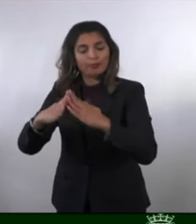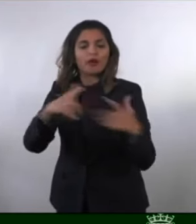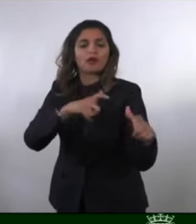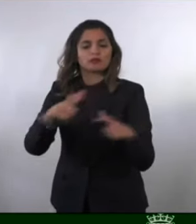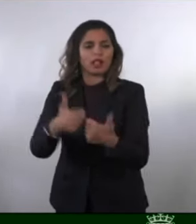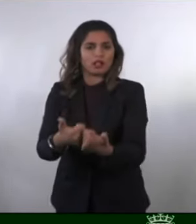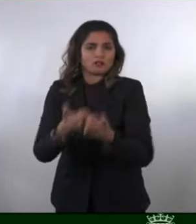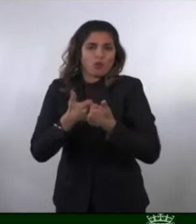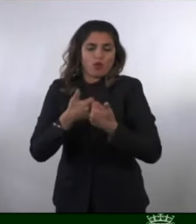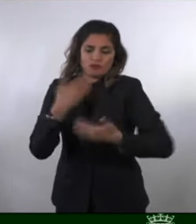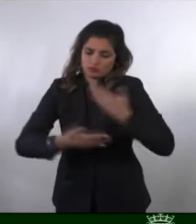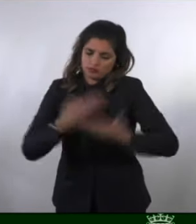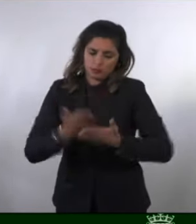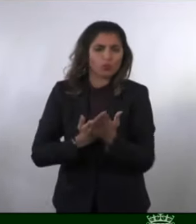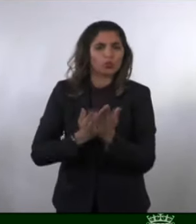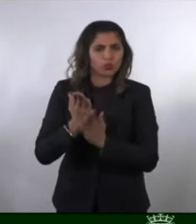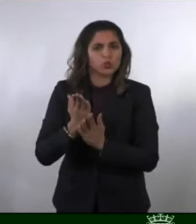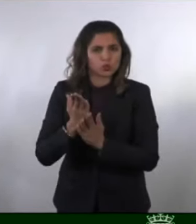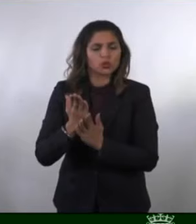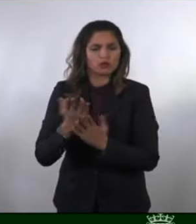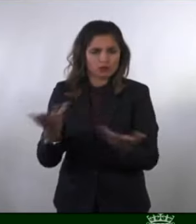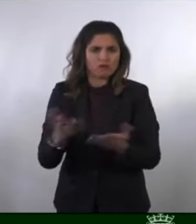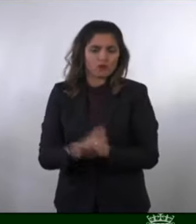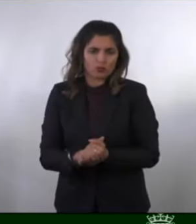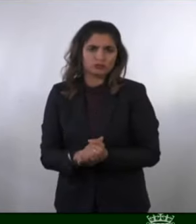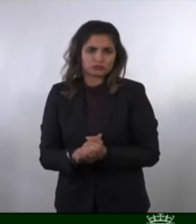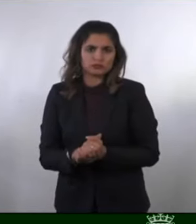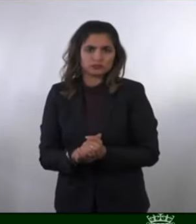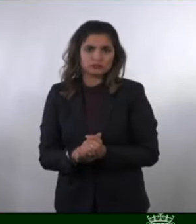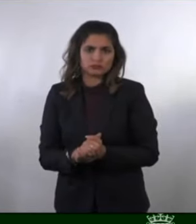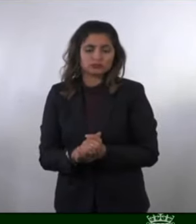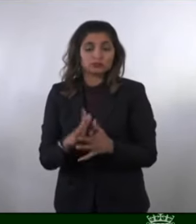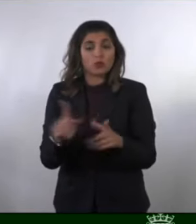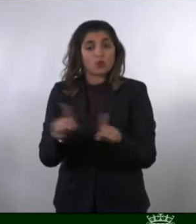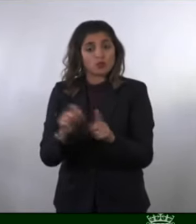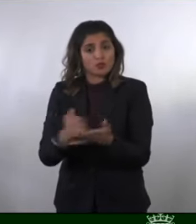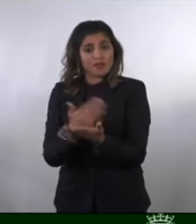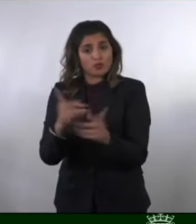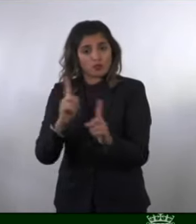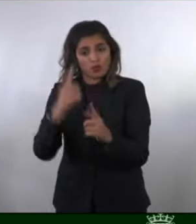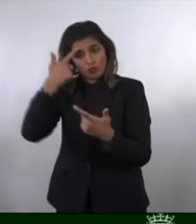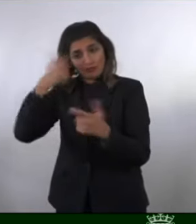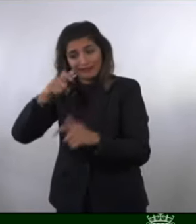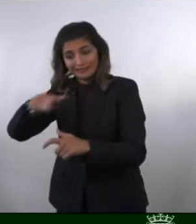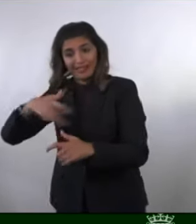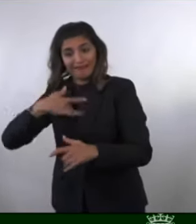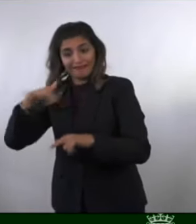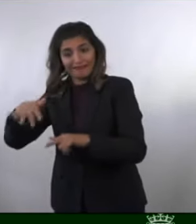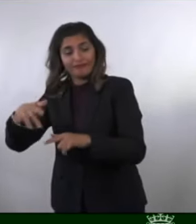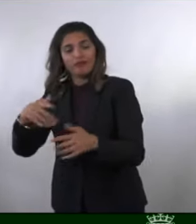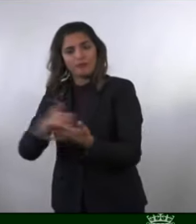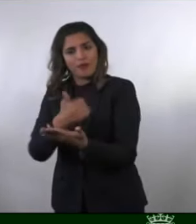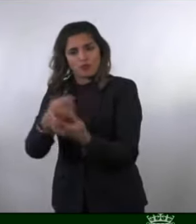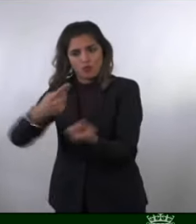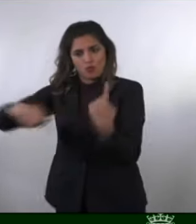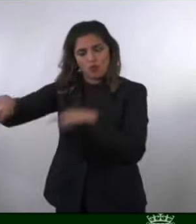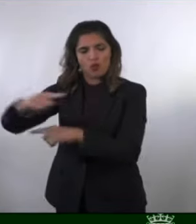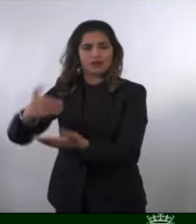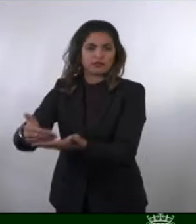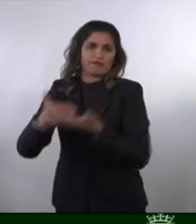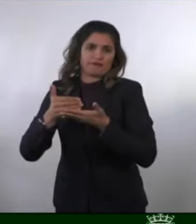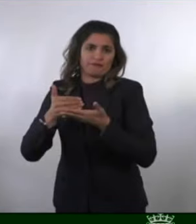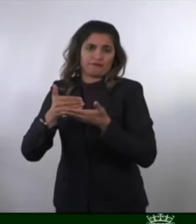protects them and also protects other residents. And that means that nobody leaves